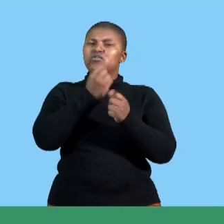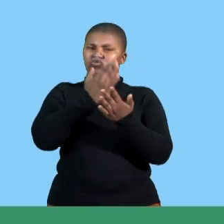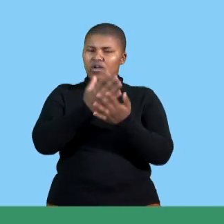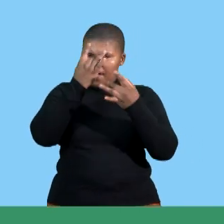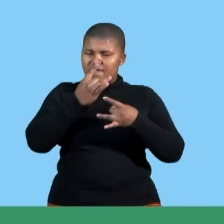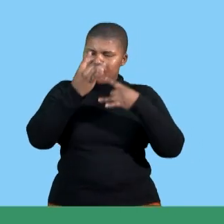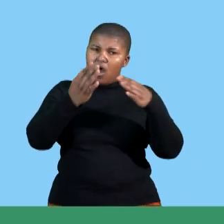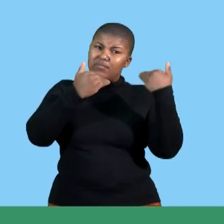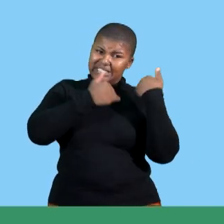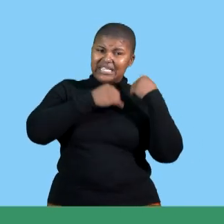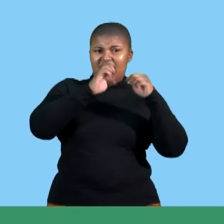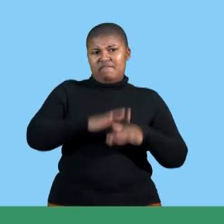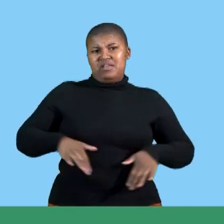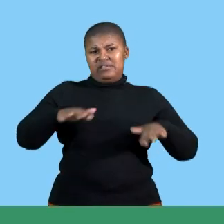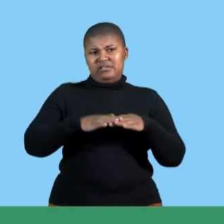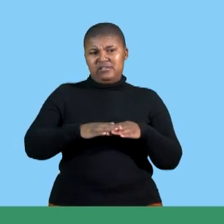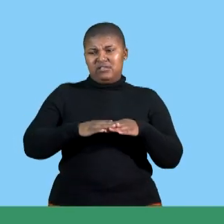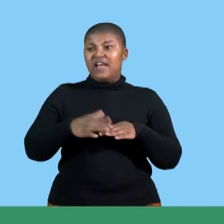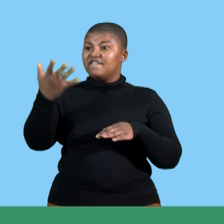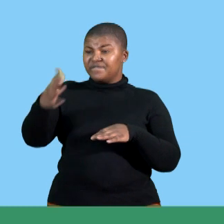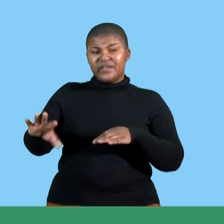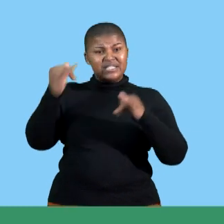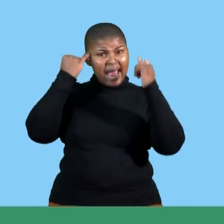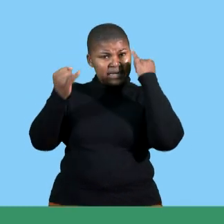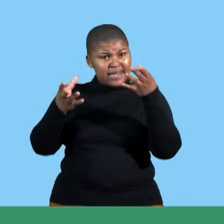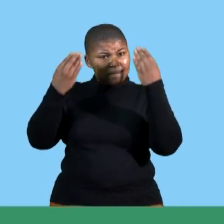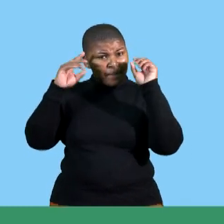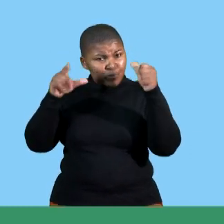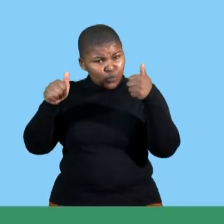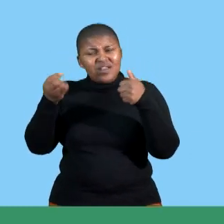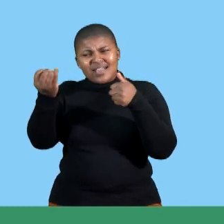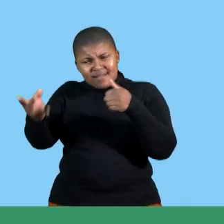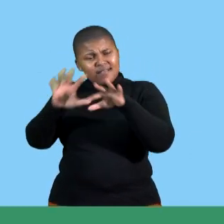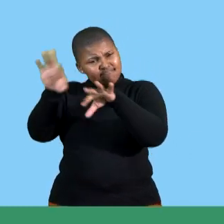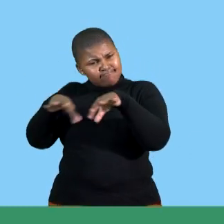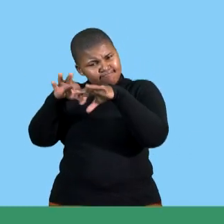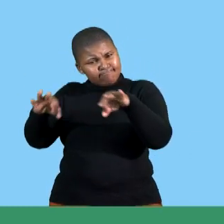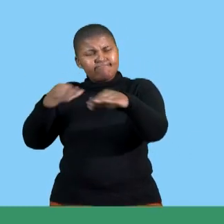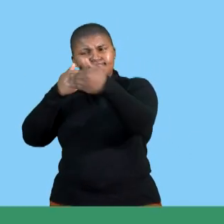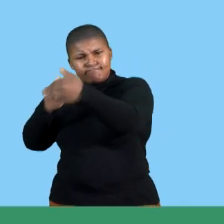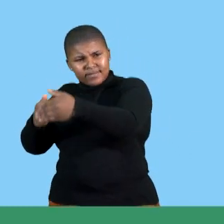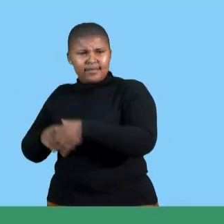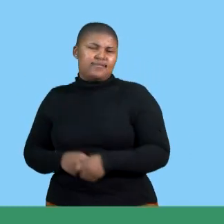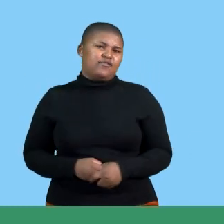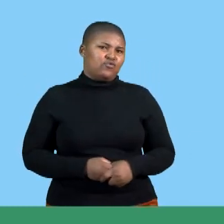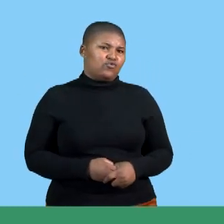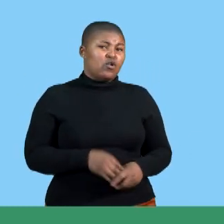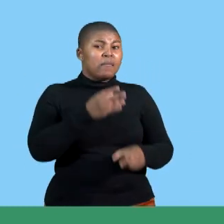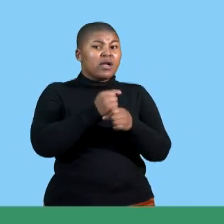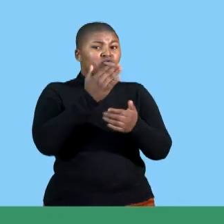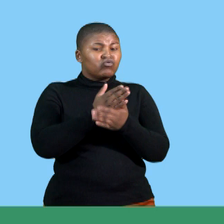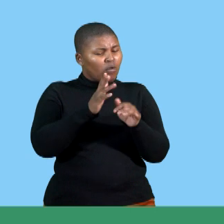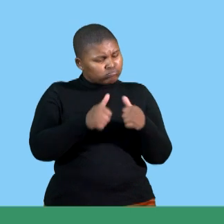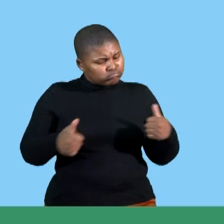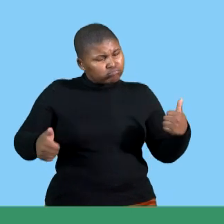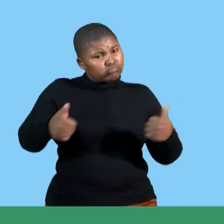to brainstorm by sitting down and coming up with ideas without criticizing each other's ideas. That is way, or